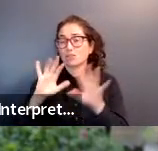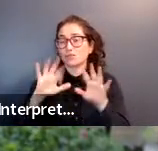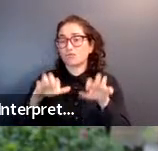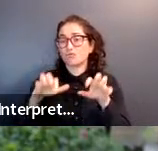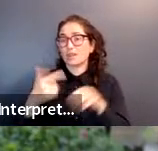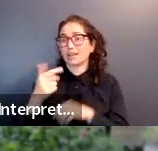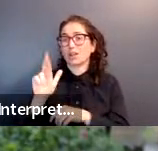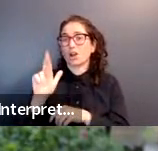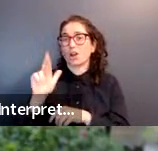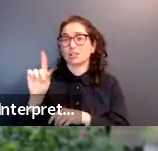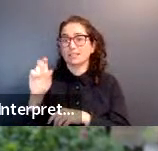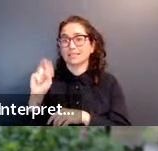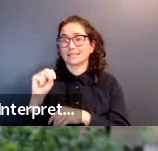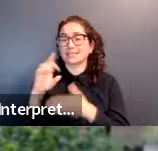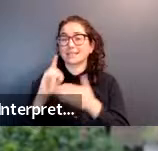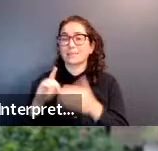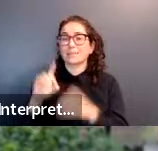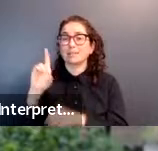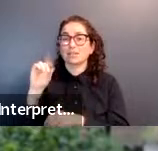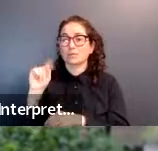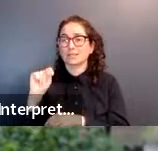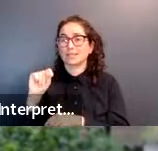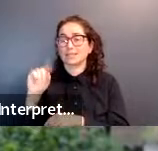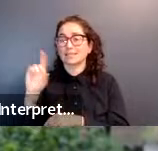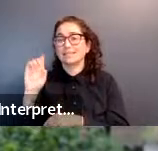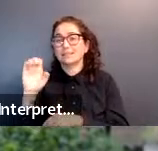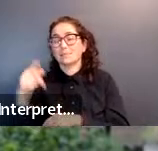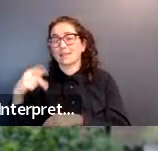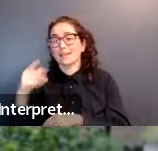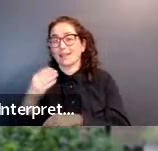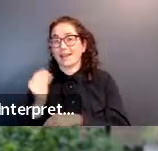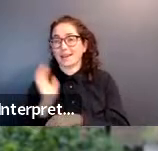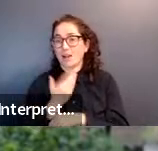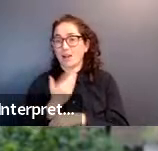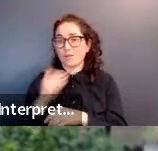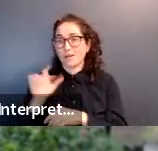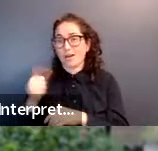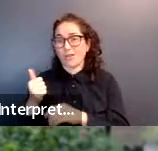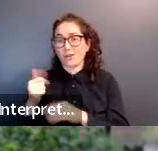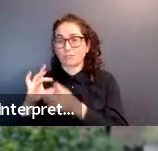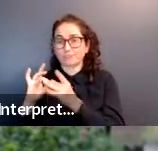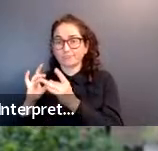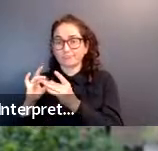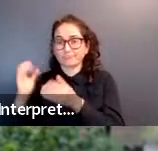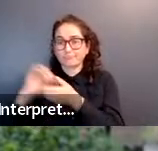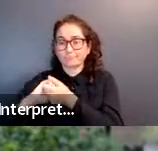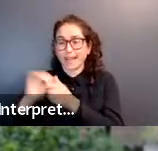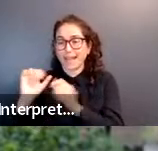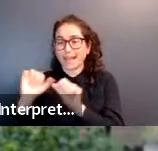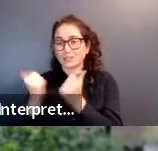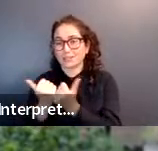gardens designed by DOT and DEP, our sister agencies, and depicted here, to be used as well.